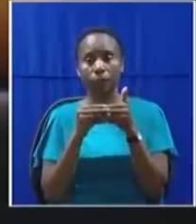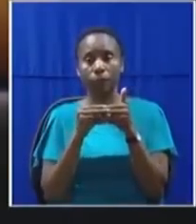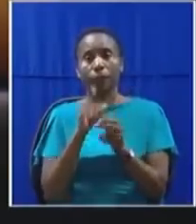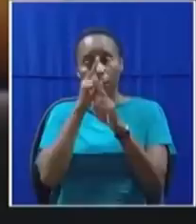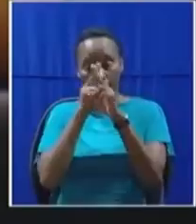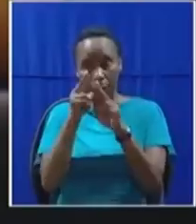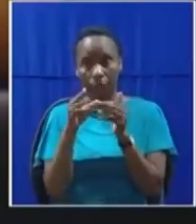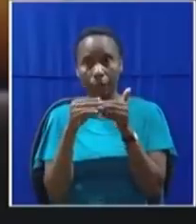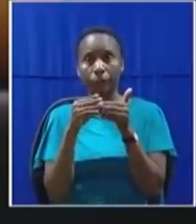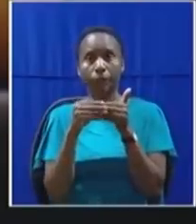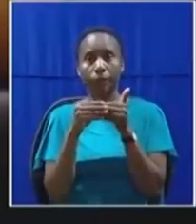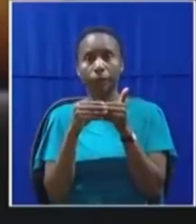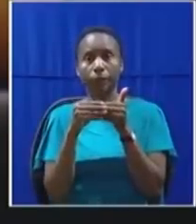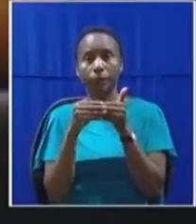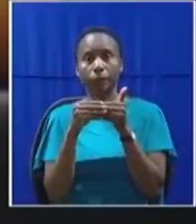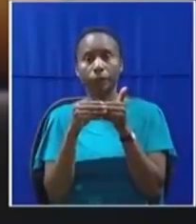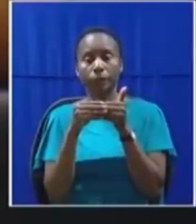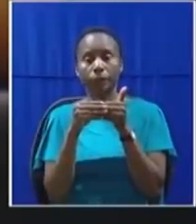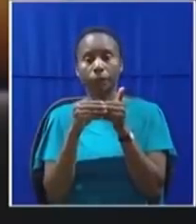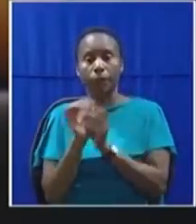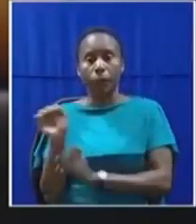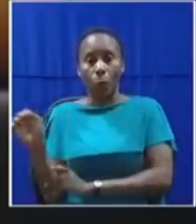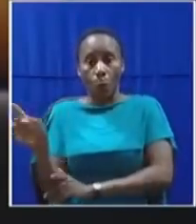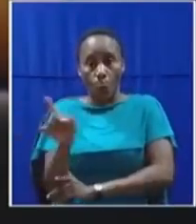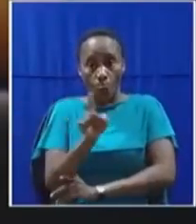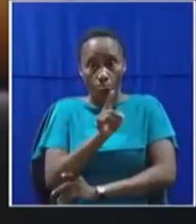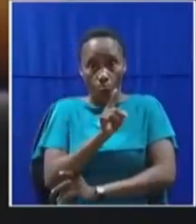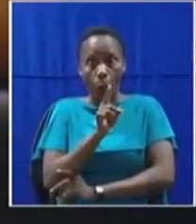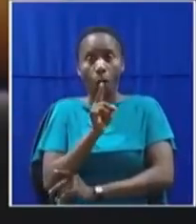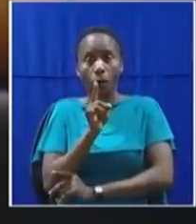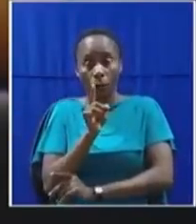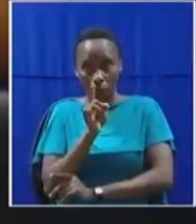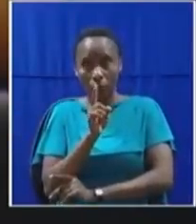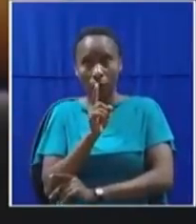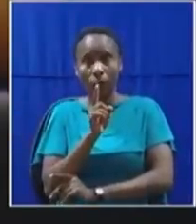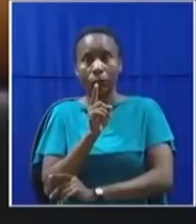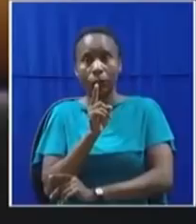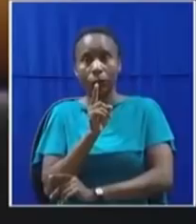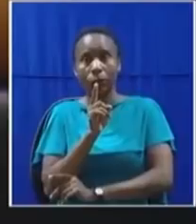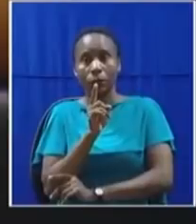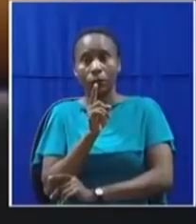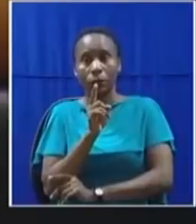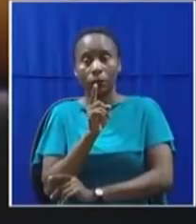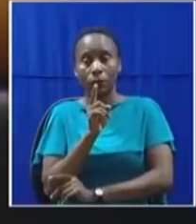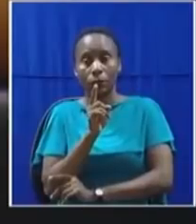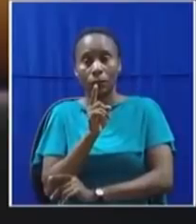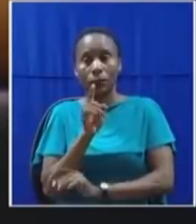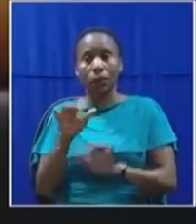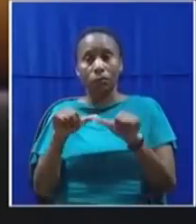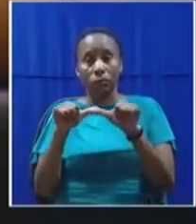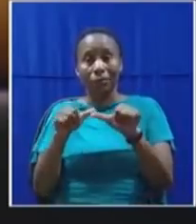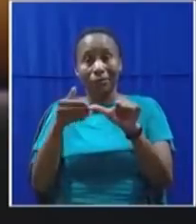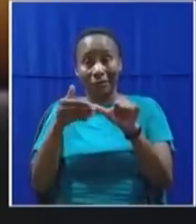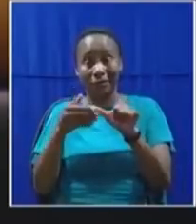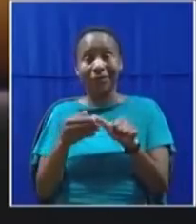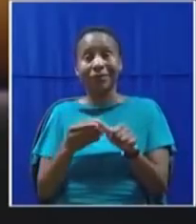Honorable members, it is in all of our interest to proceed with the debate. And I think